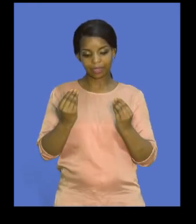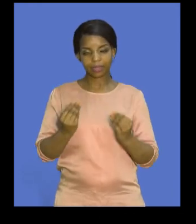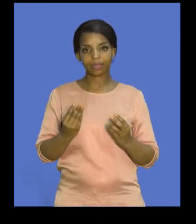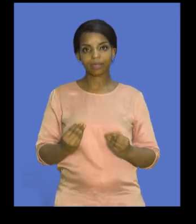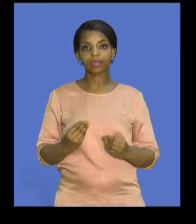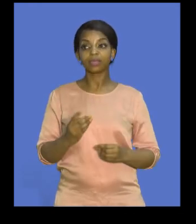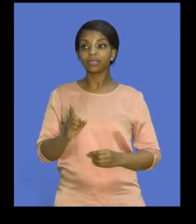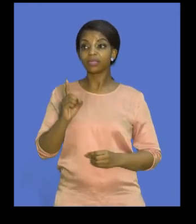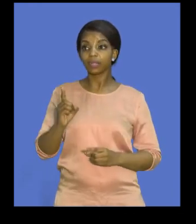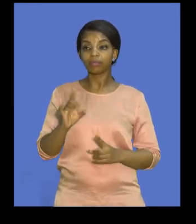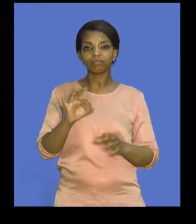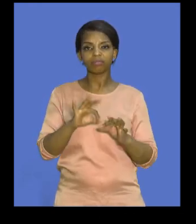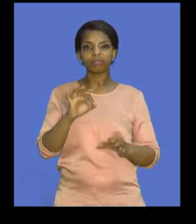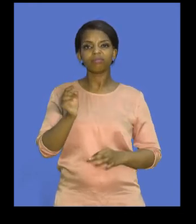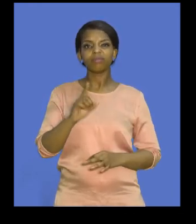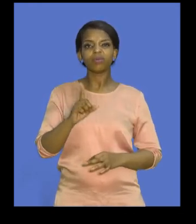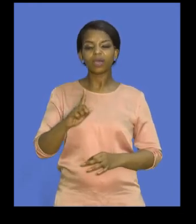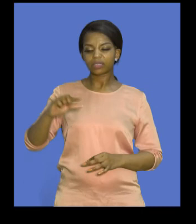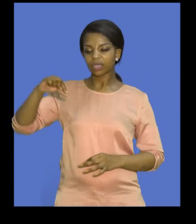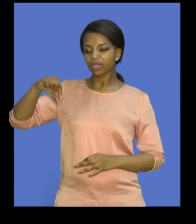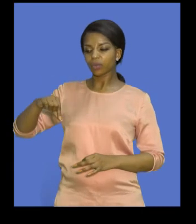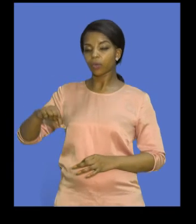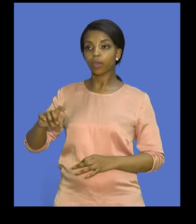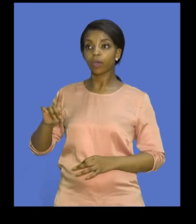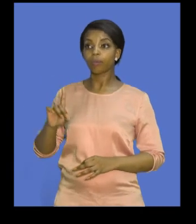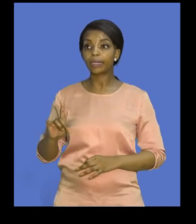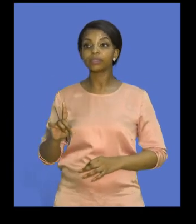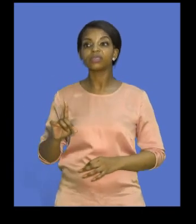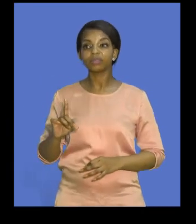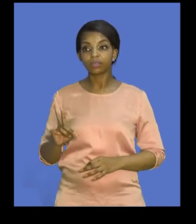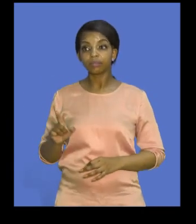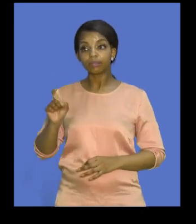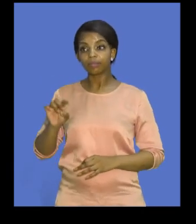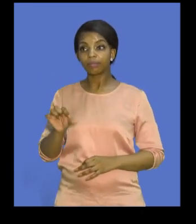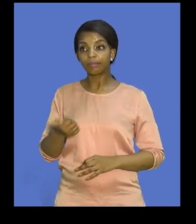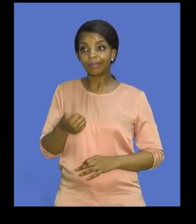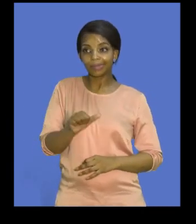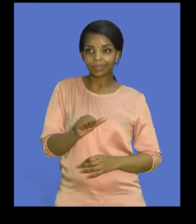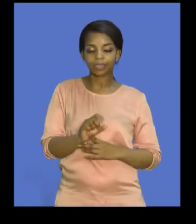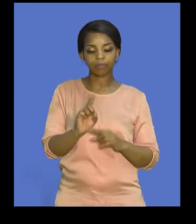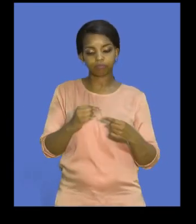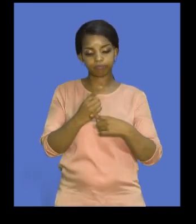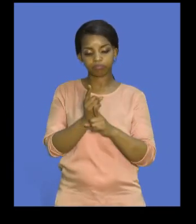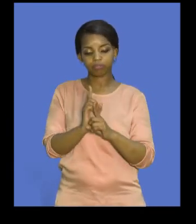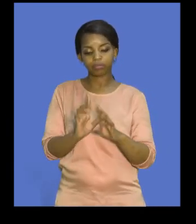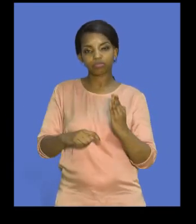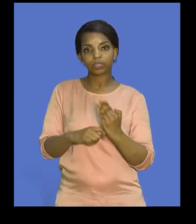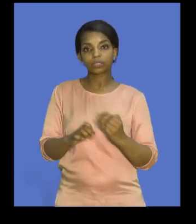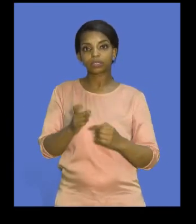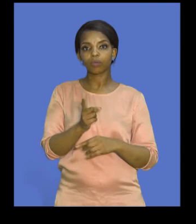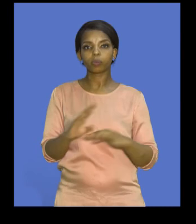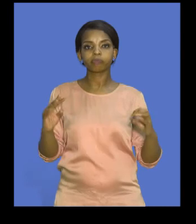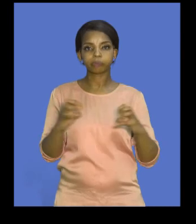charge Q1 on another is directly proportional, okay, to the product of the charges. So we are saying